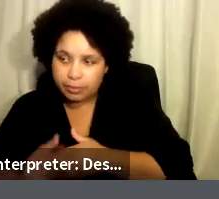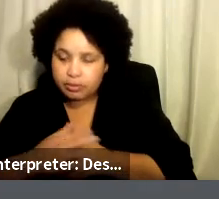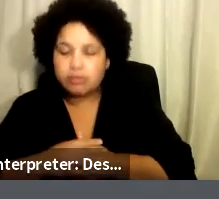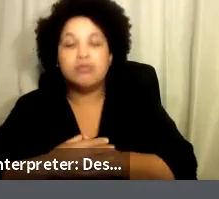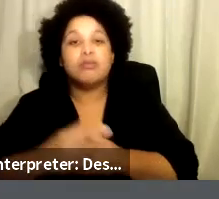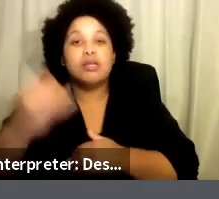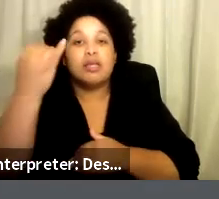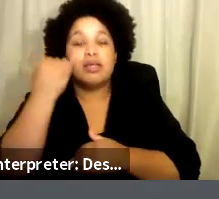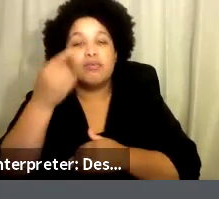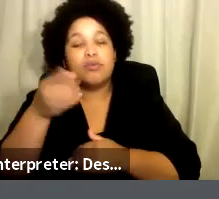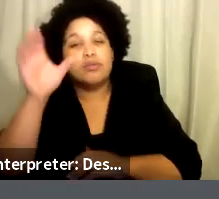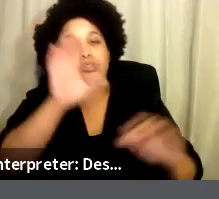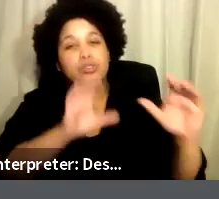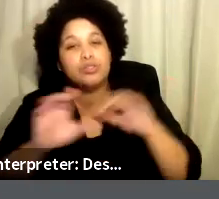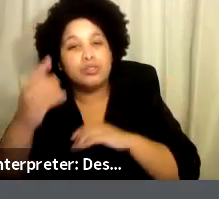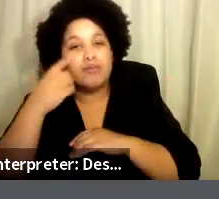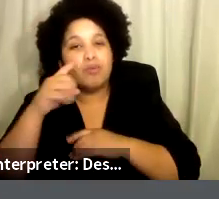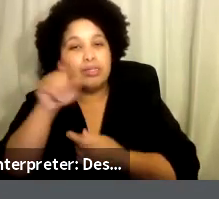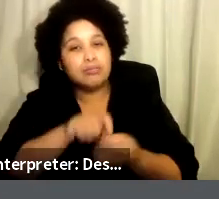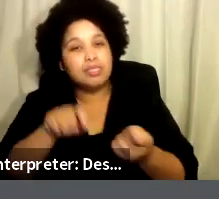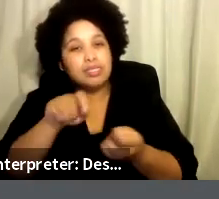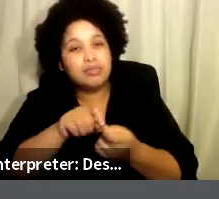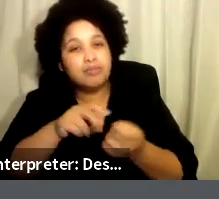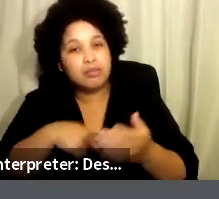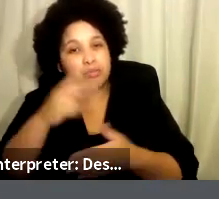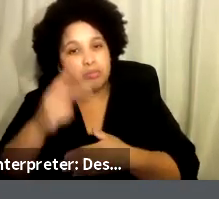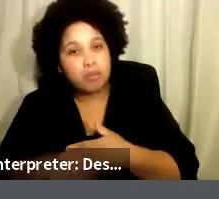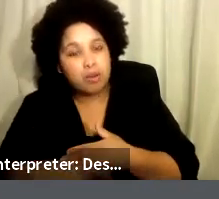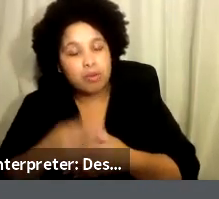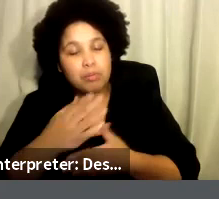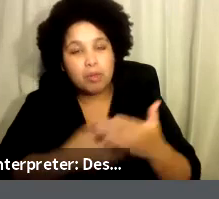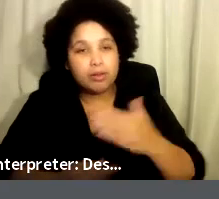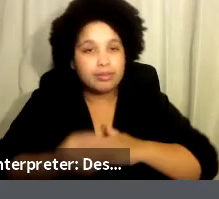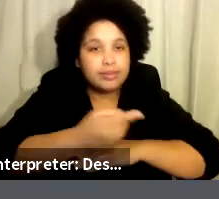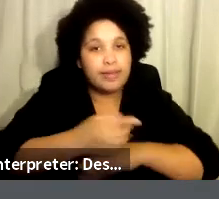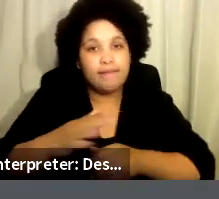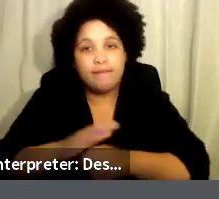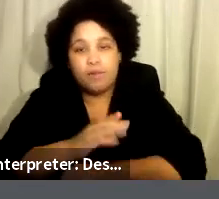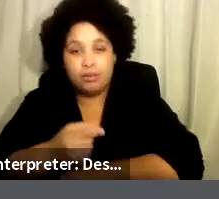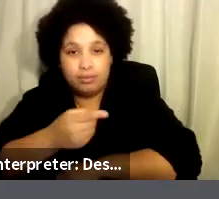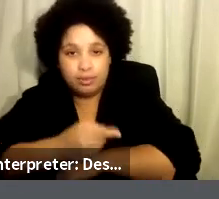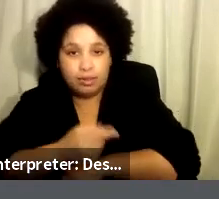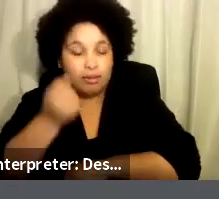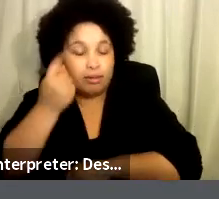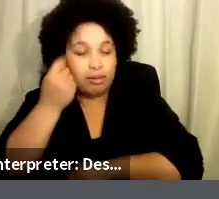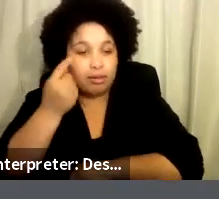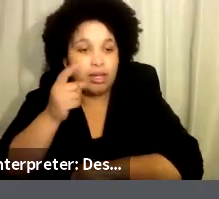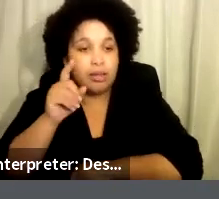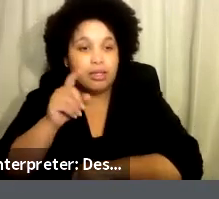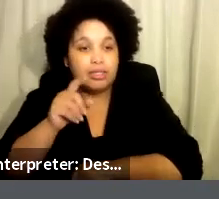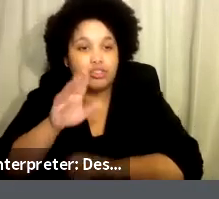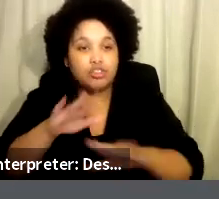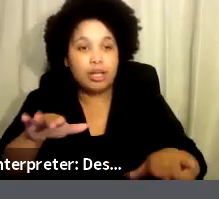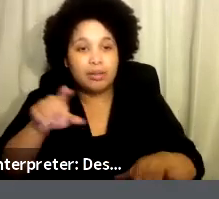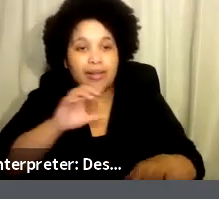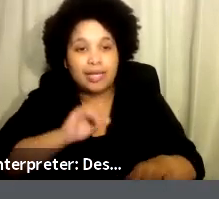are looking for a specific program, if it's a part day or full day, the child must be 3 or